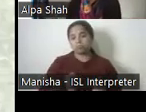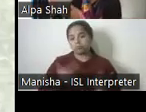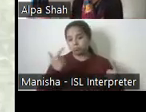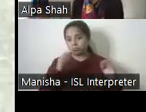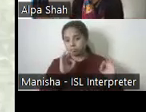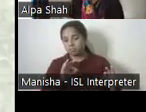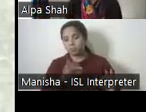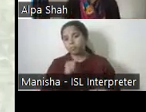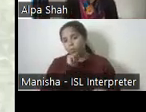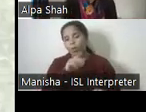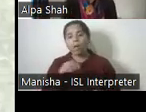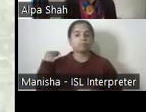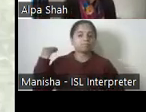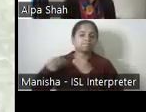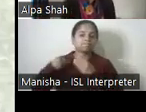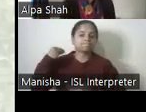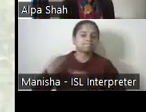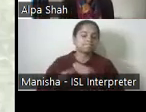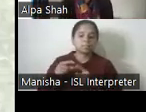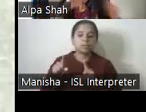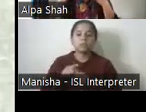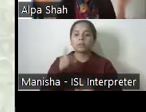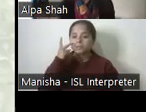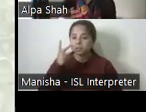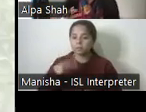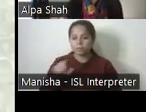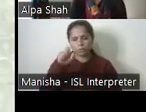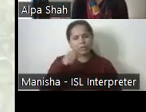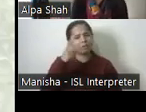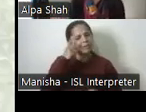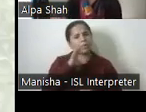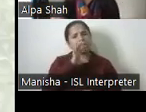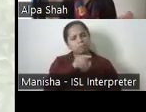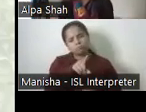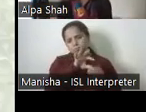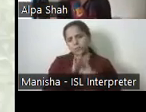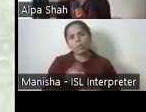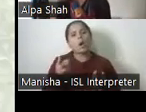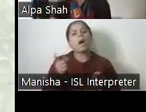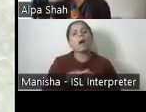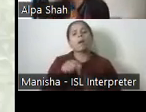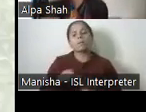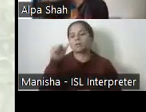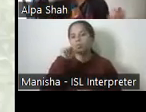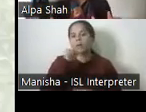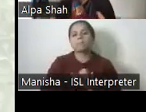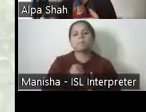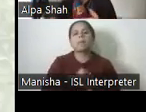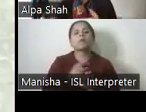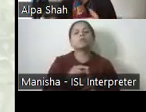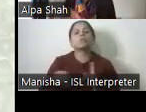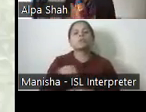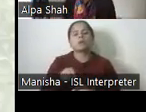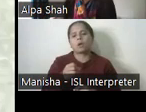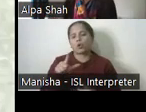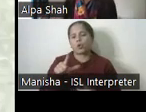know, their own ancestors. You know, you can really see this in what happens with drinking practices. You know, suddenly the